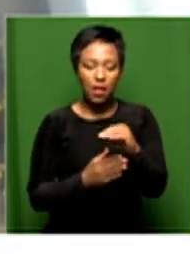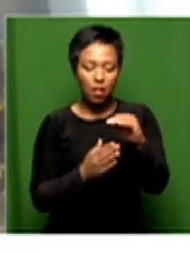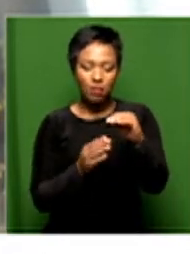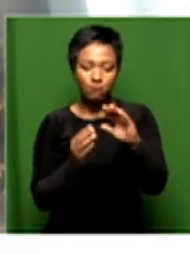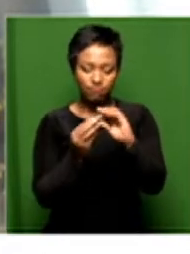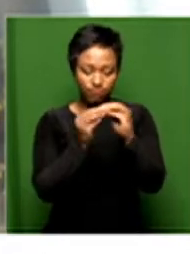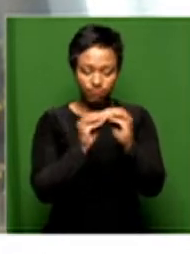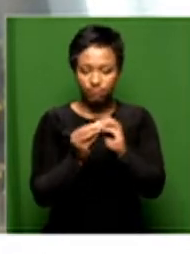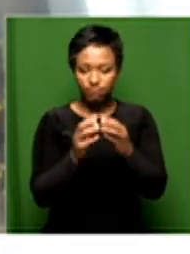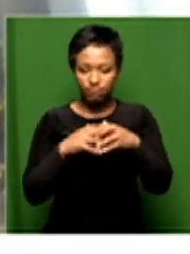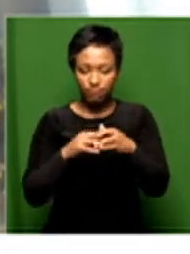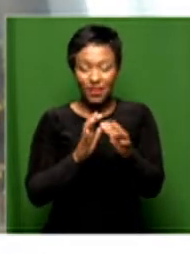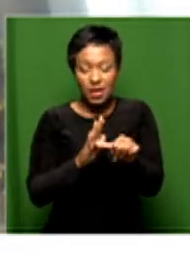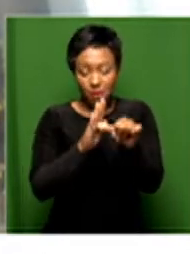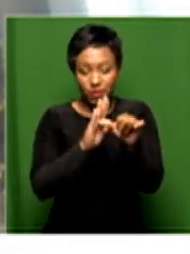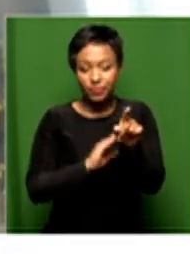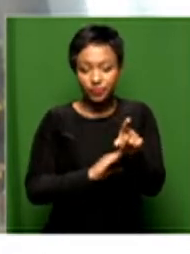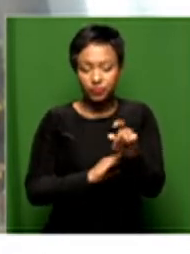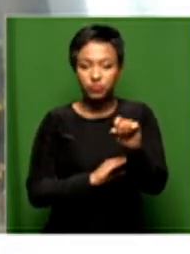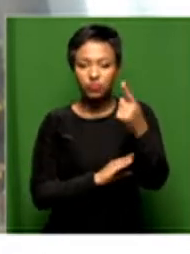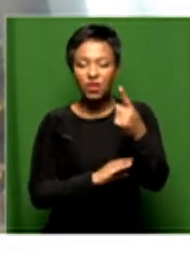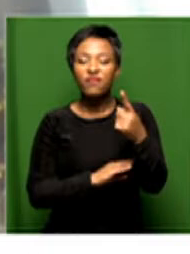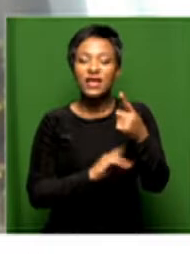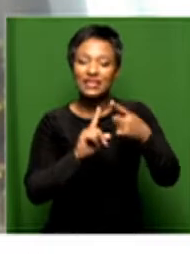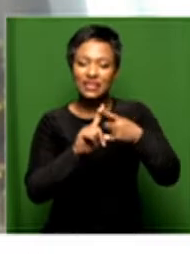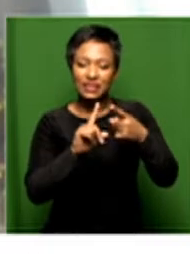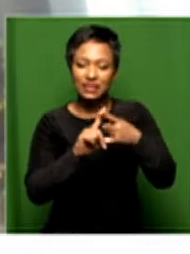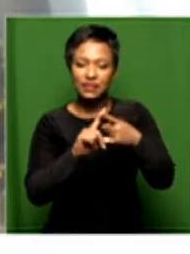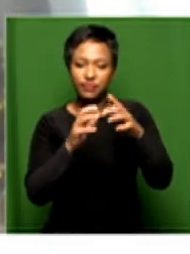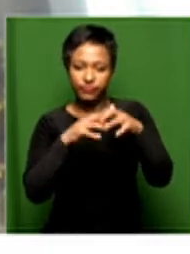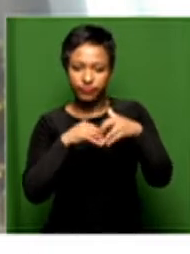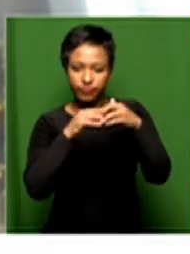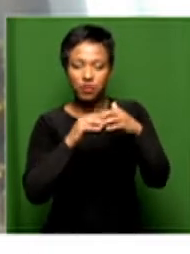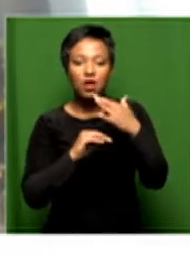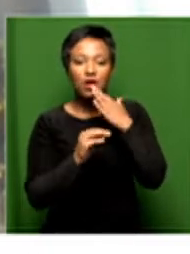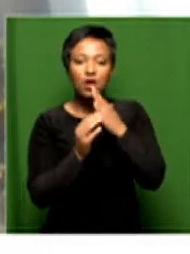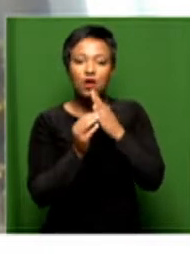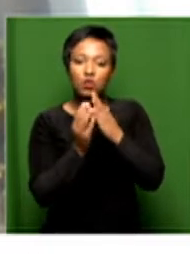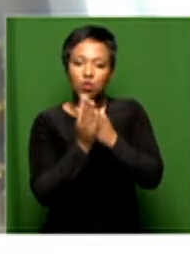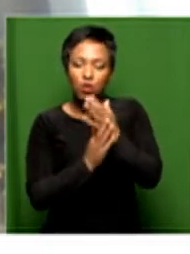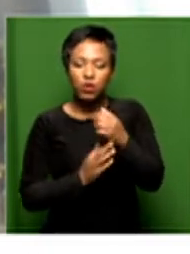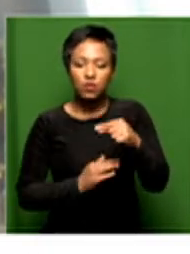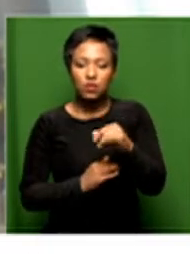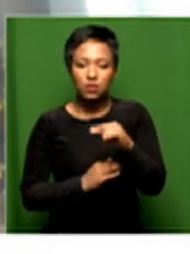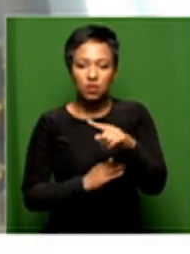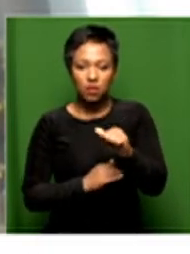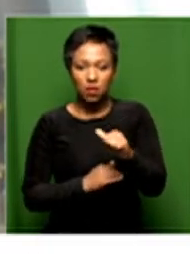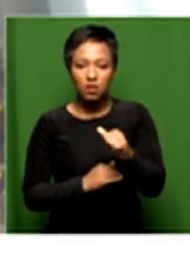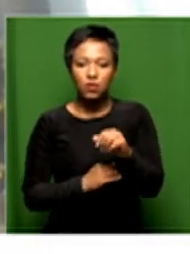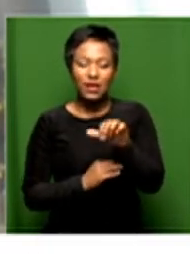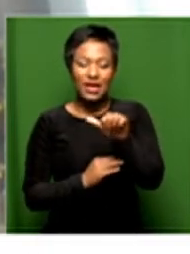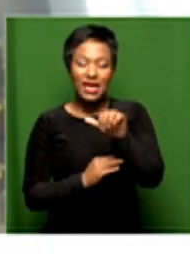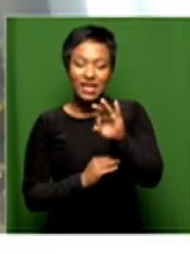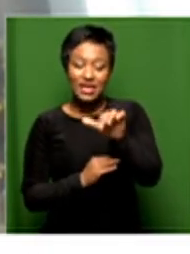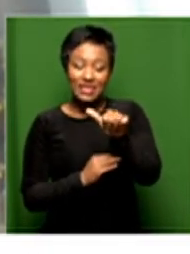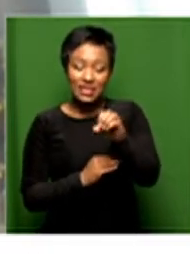pivotal and the first pillar of what we are contributing to under Giga. 360 million